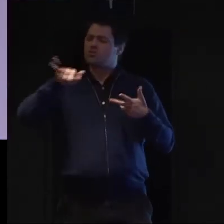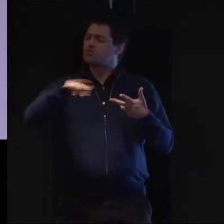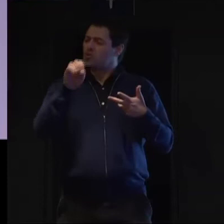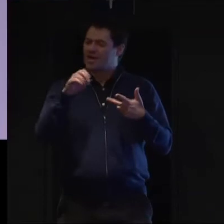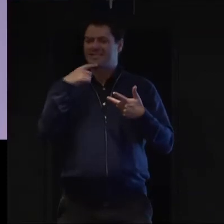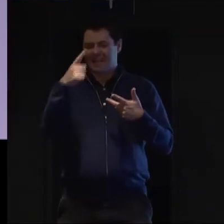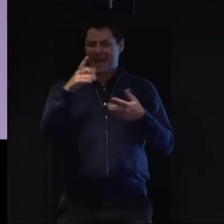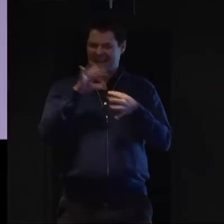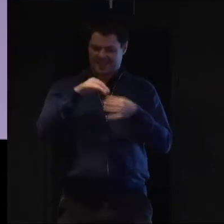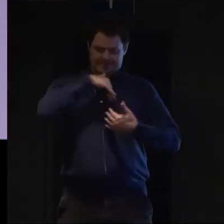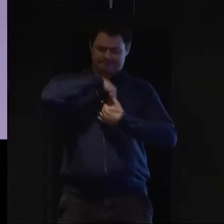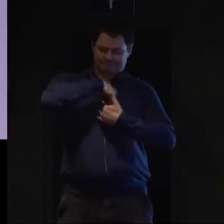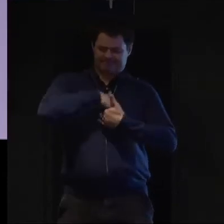had